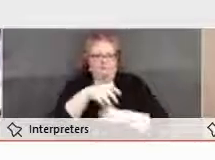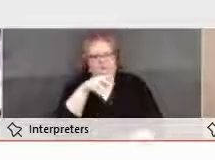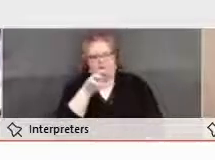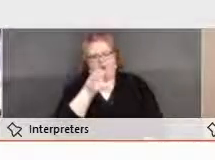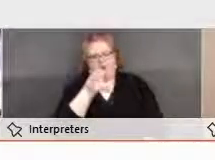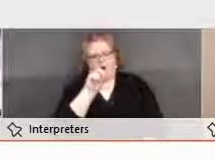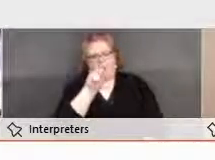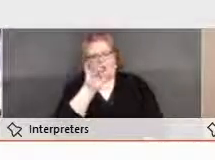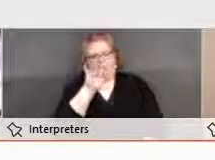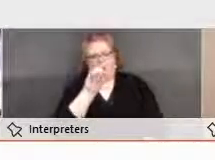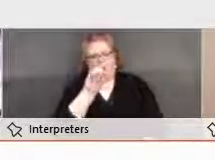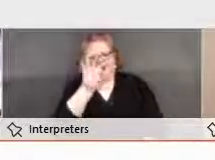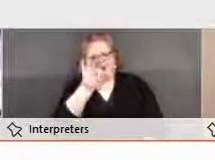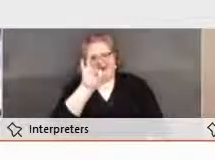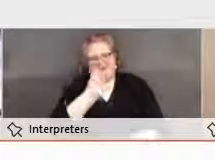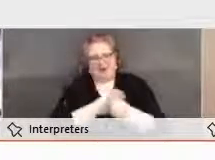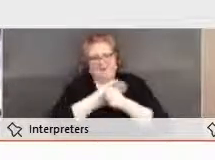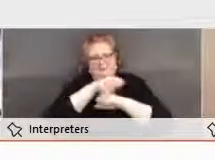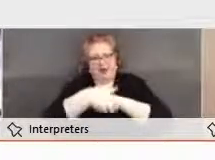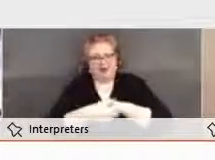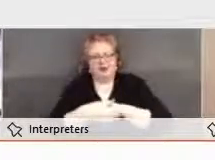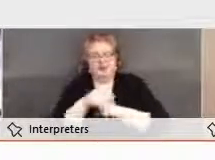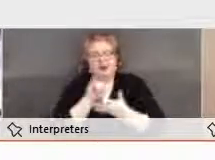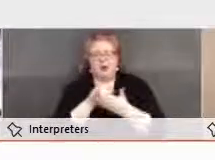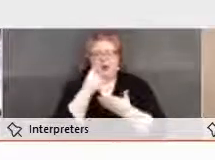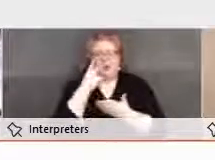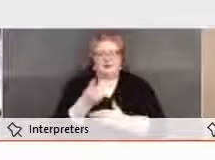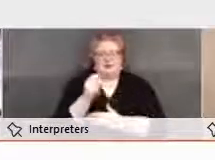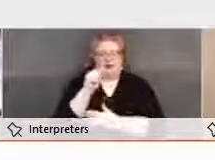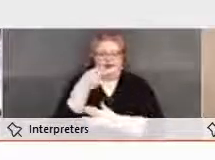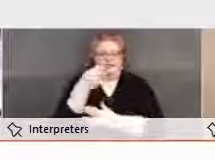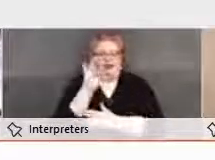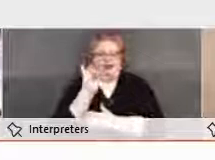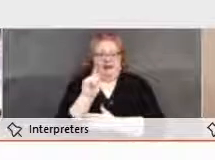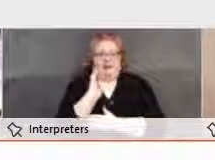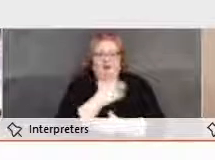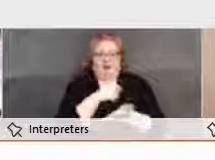can see in April, our paid premium was